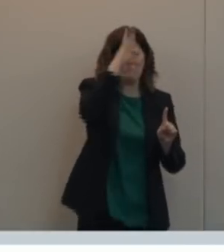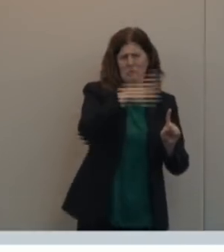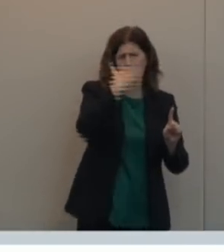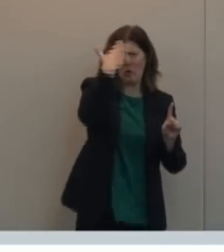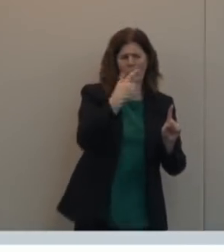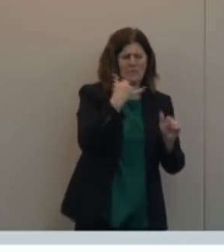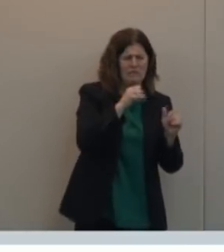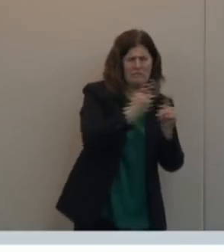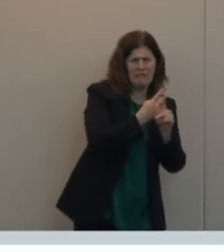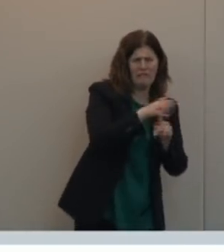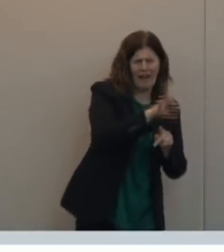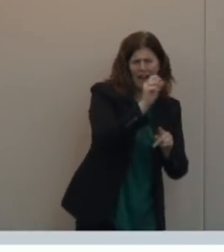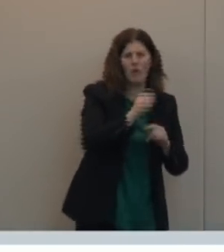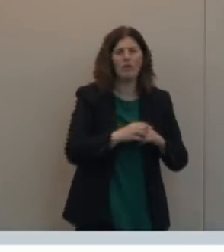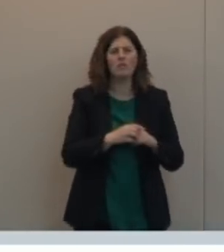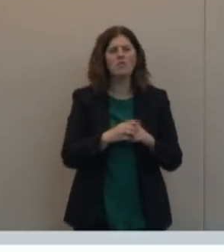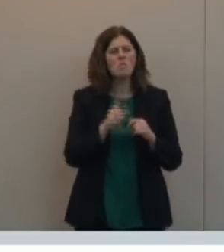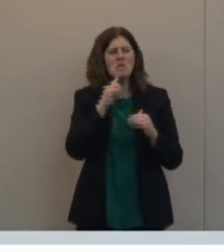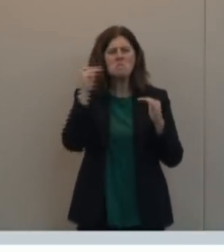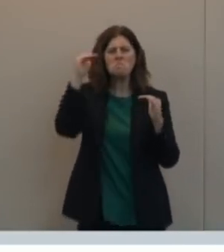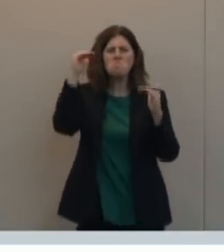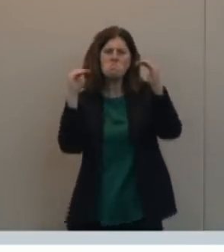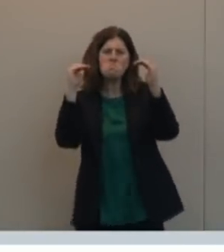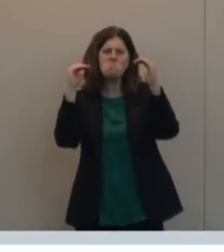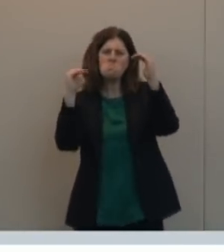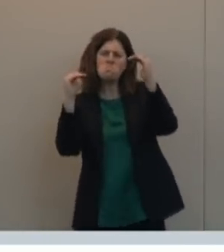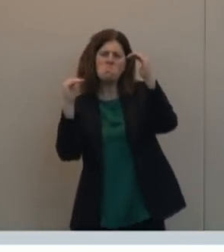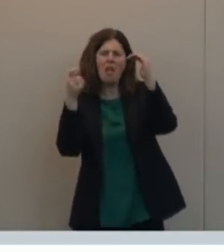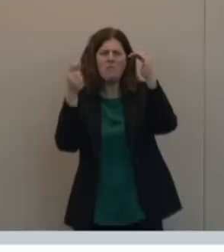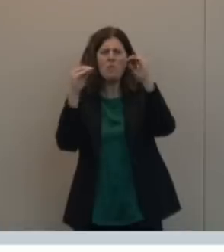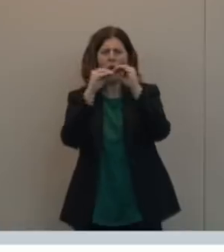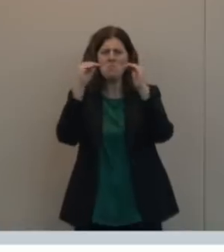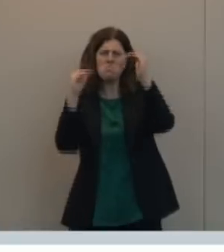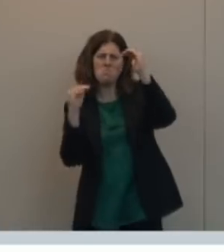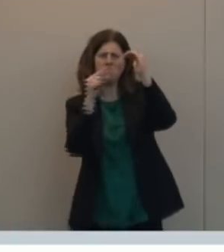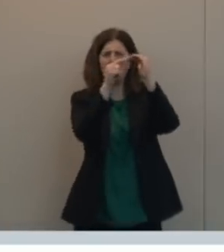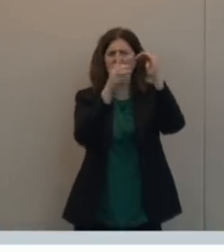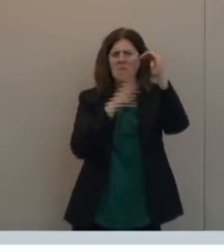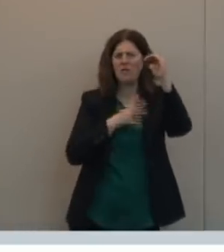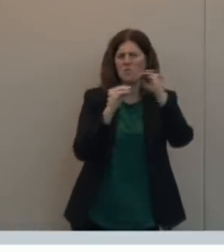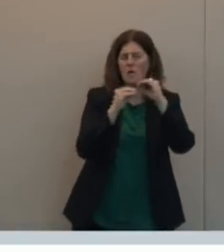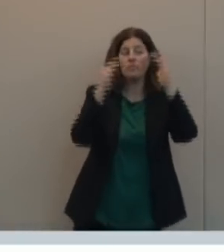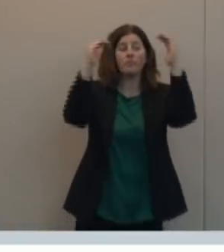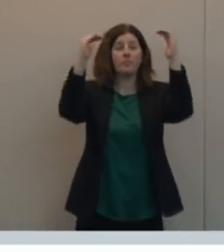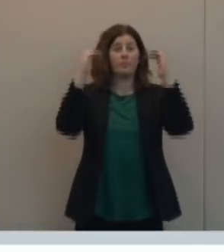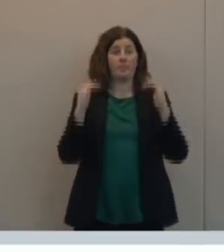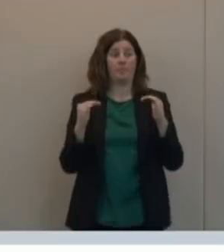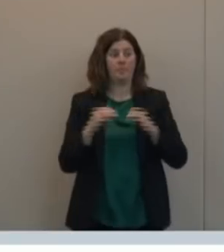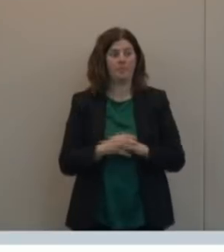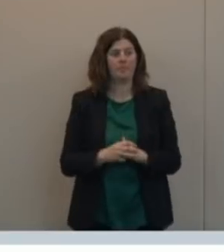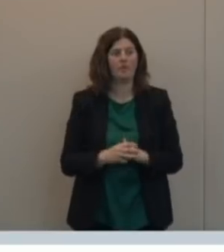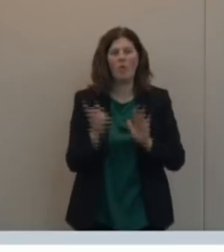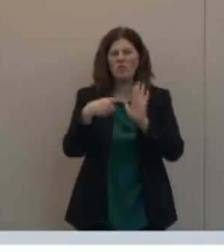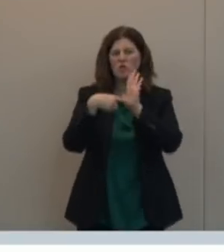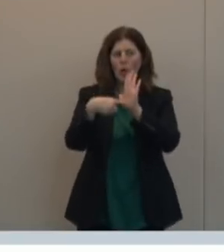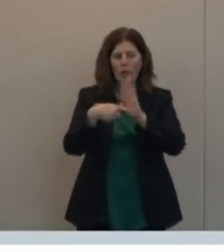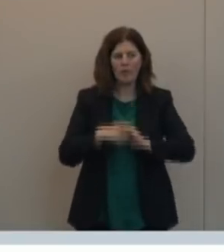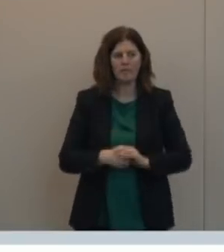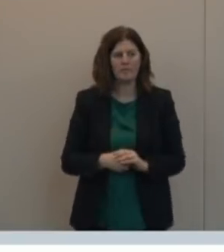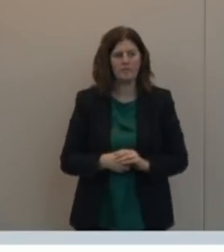so it almost even, but a little bit more common in females. And the next slide will show